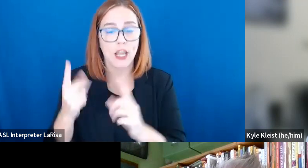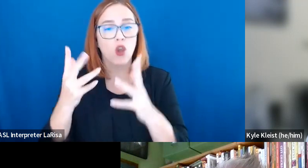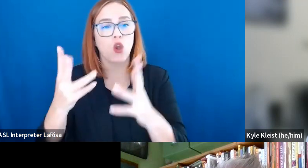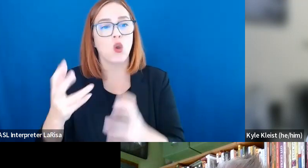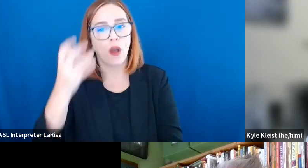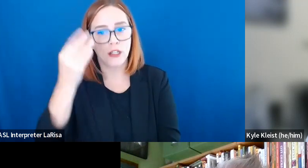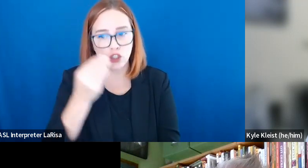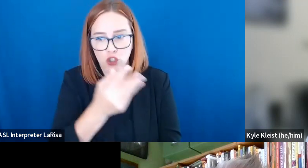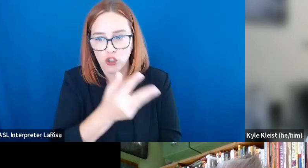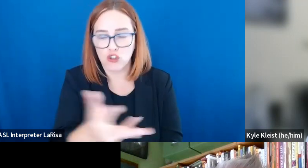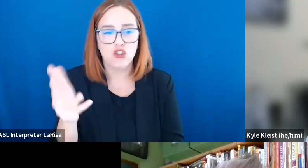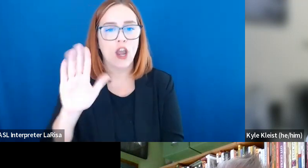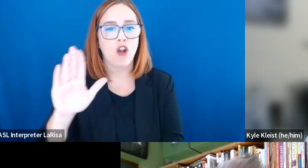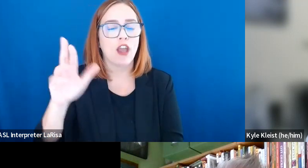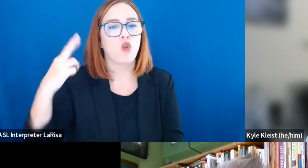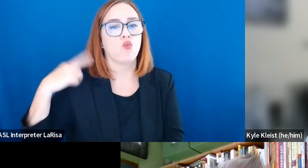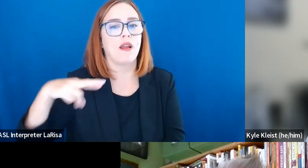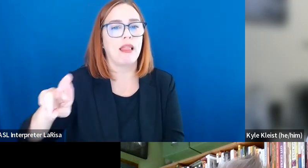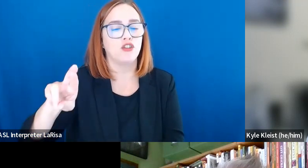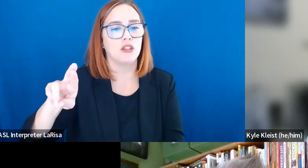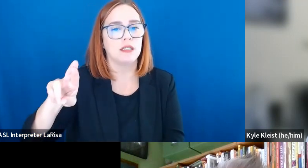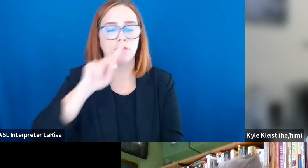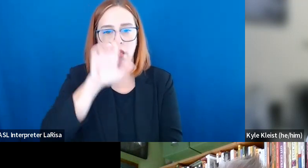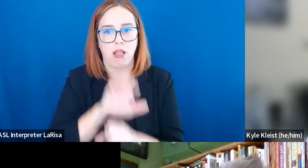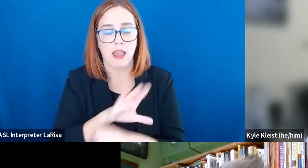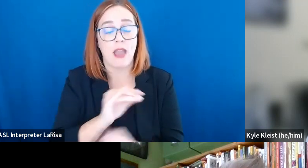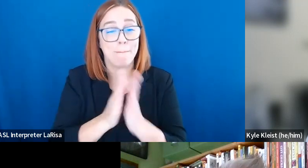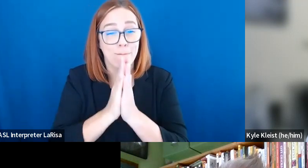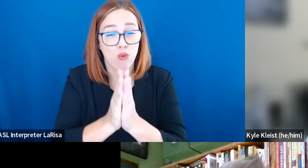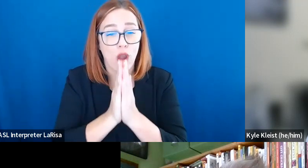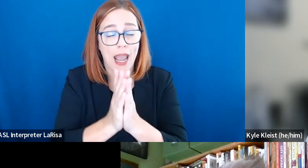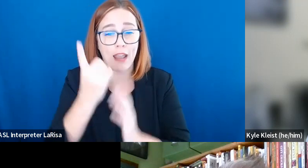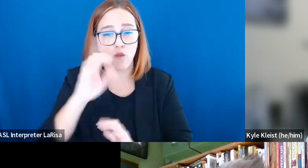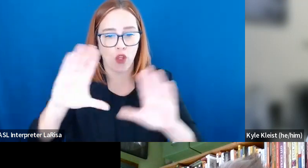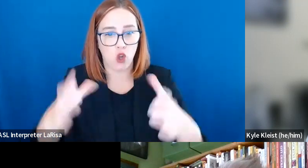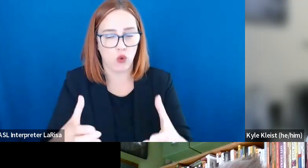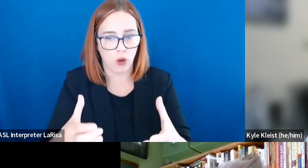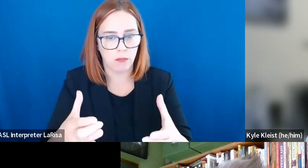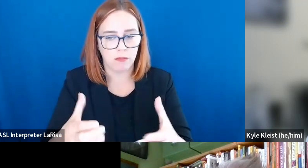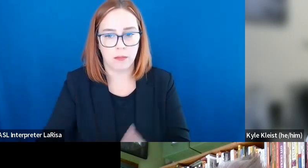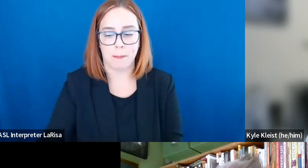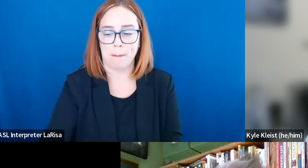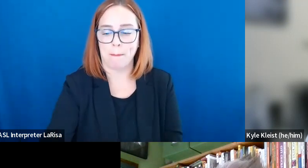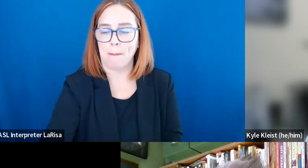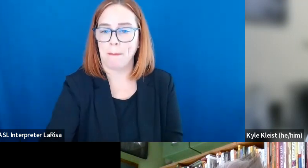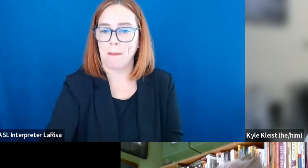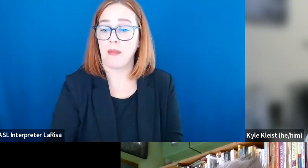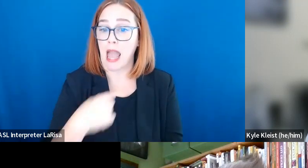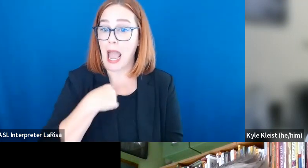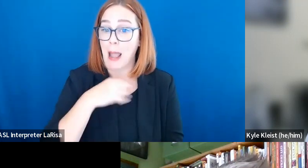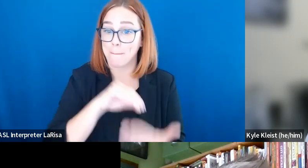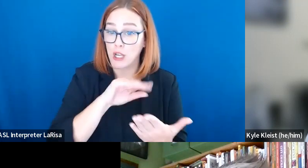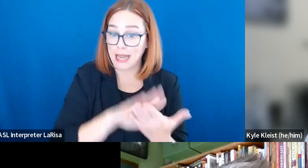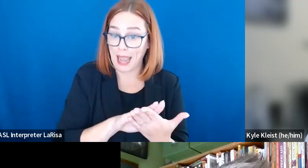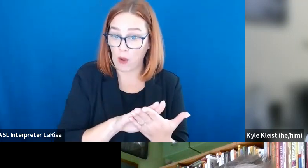well as pray for the group out loud? So I've made sure to make note of that question. So if Linda